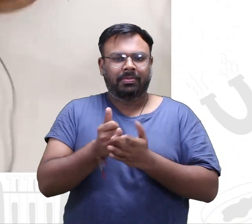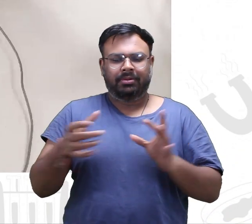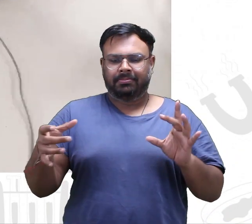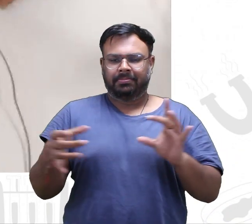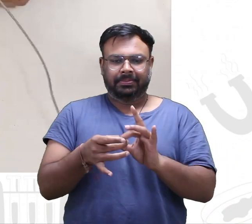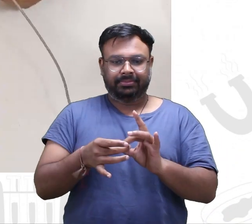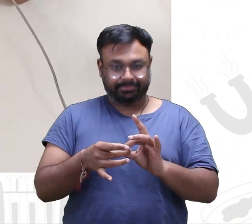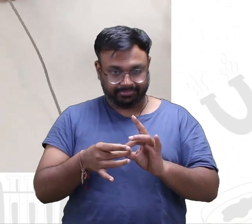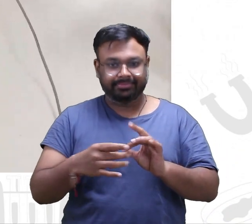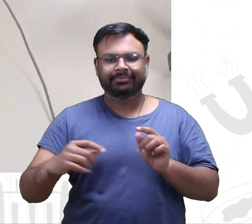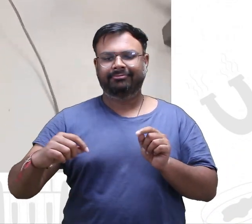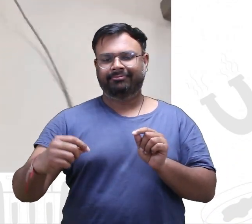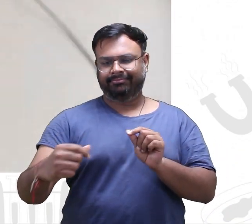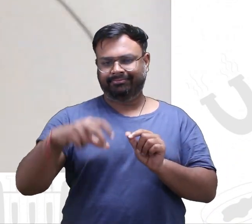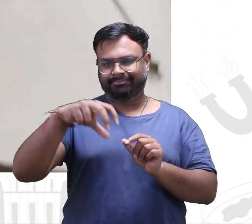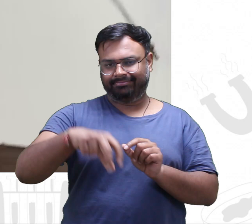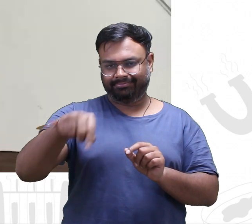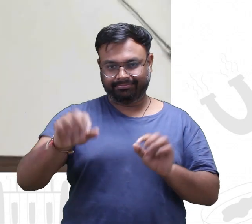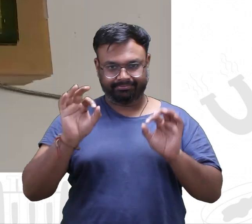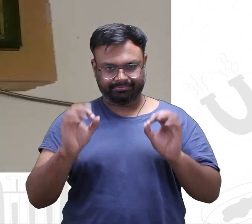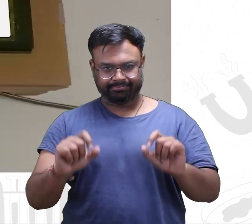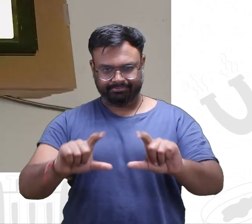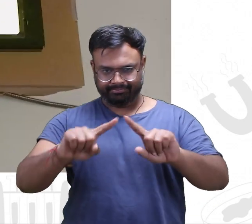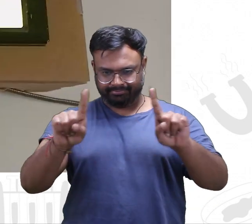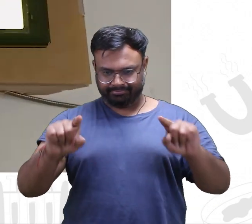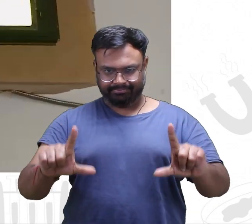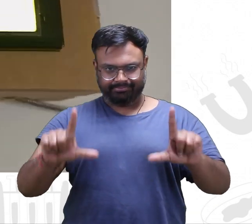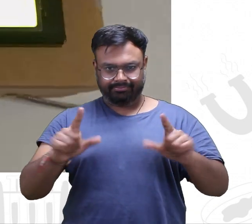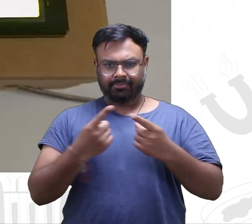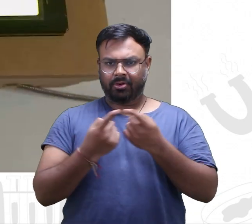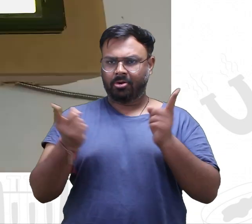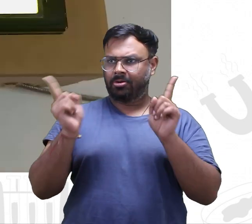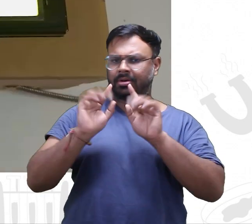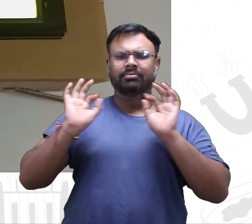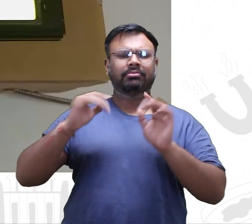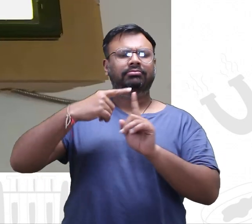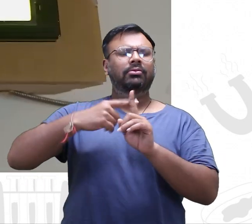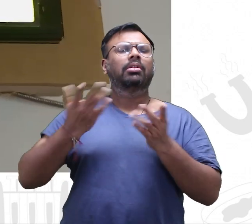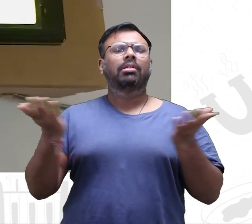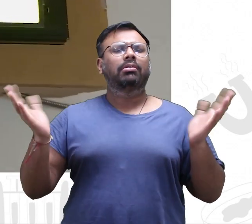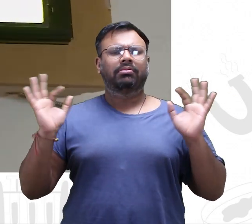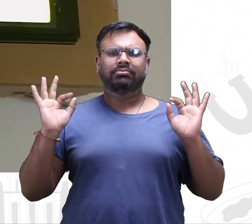adapter. We notice that the display of thermocouple indicates room temperature.